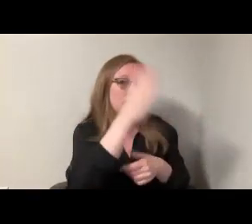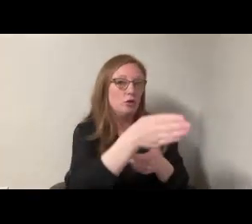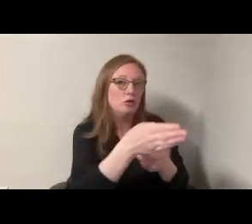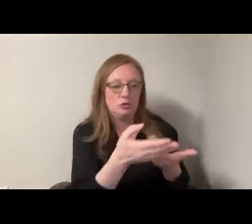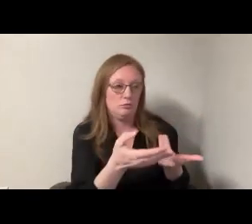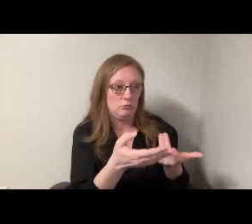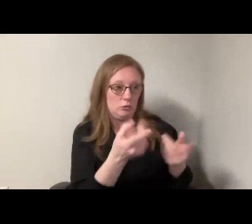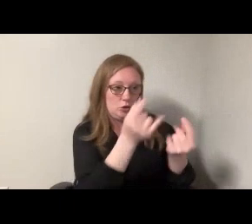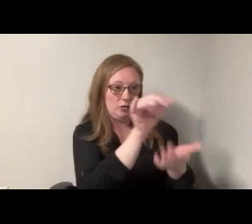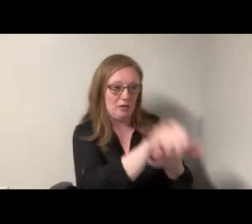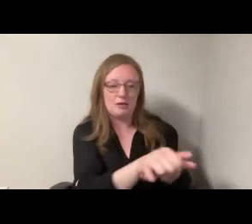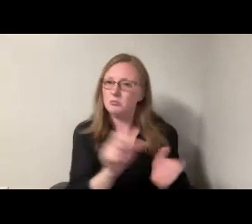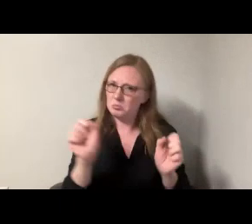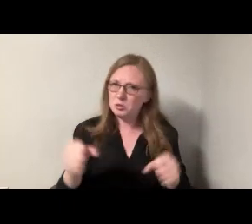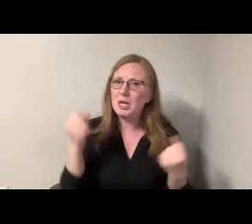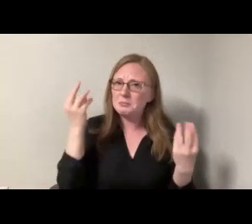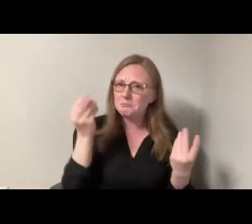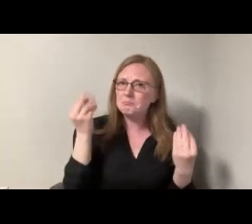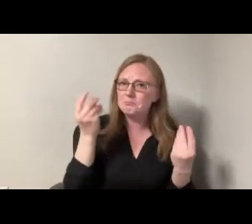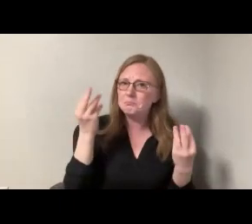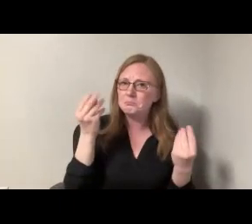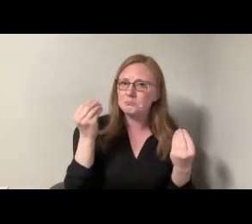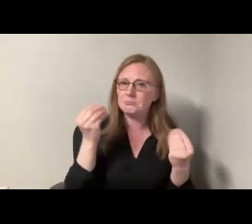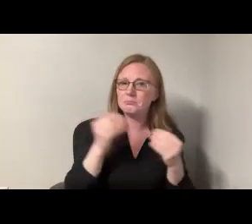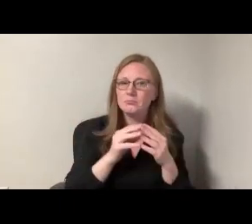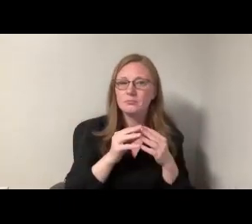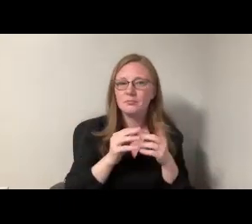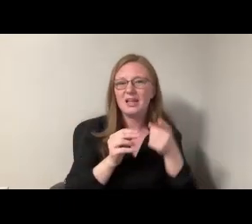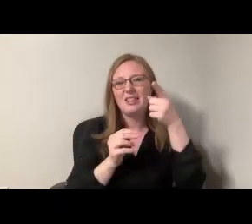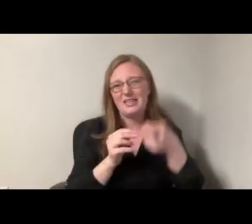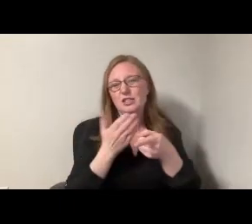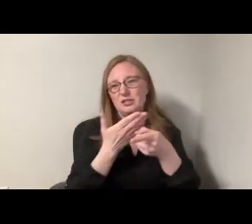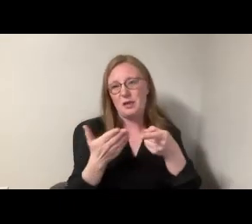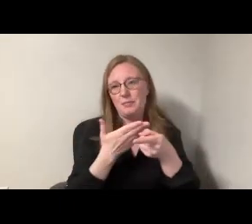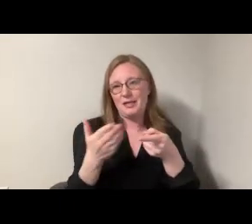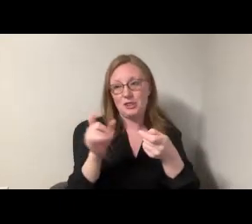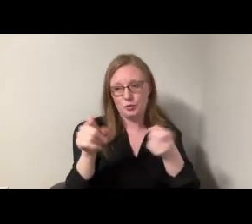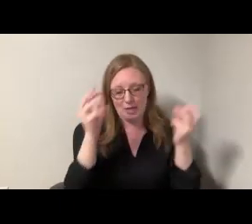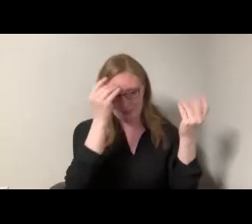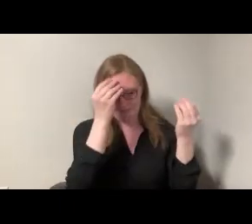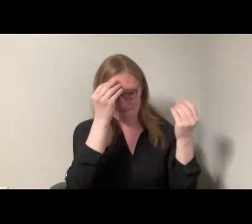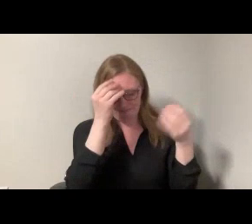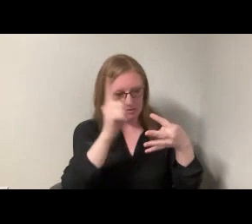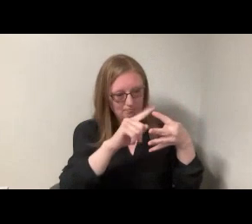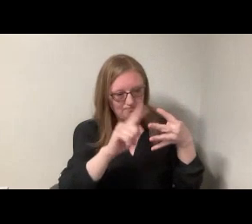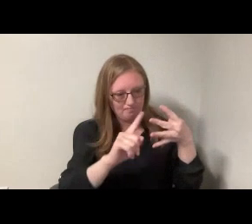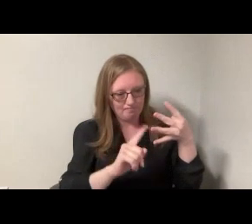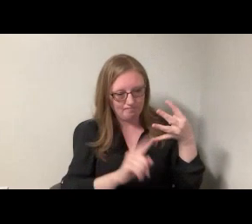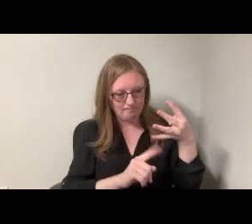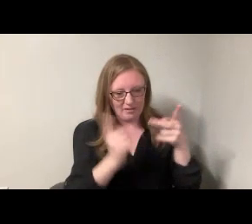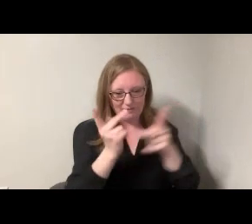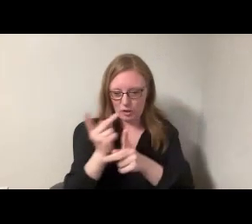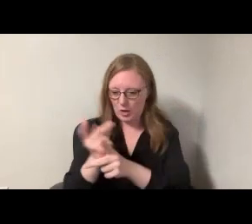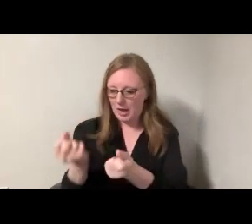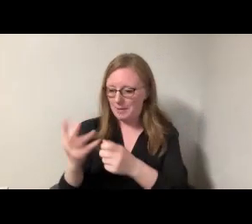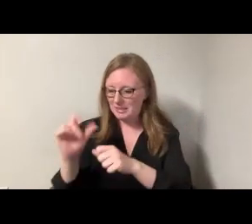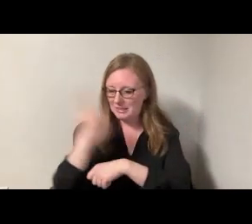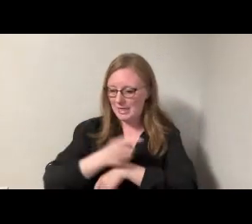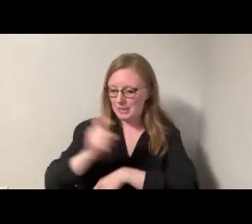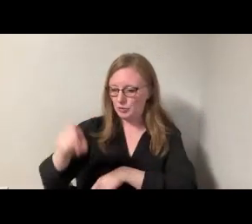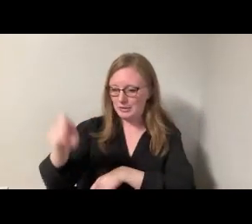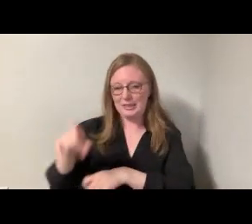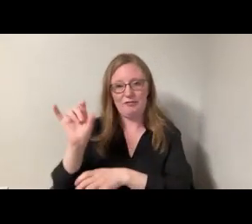to do that. And these are some of the factors that can influence. And so here